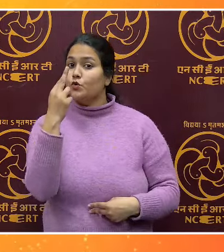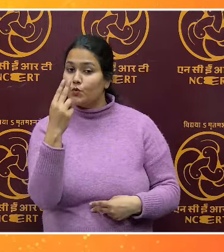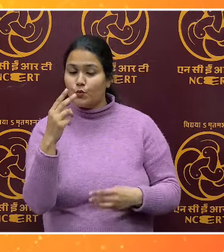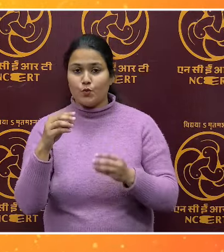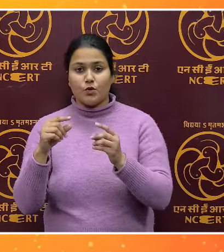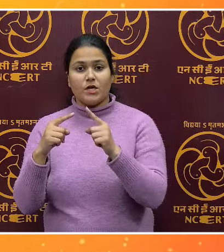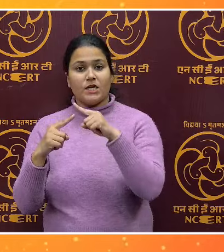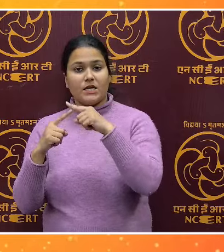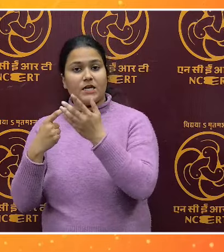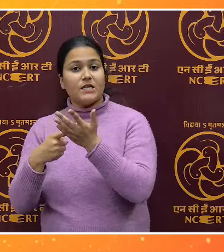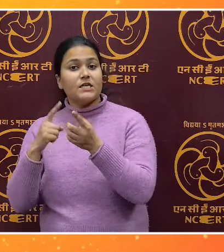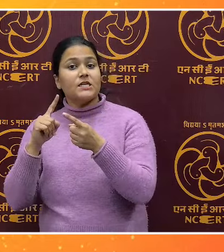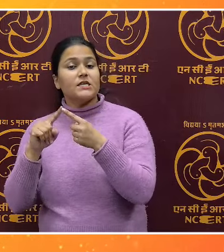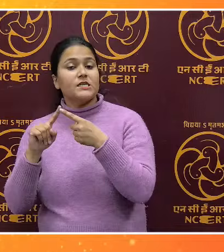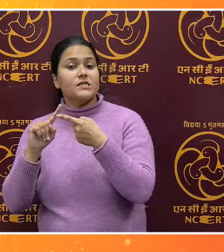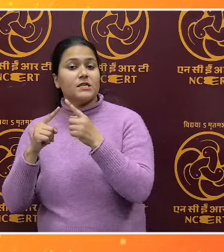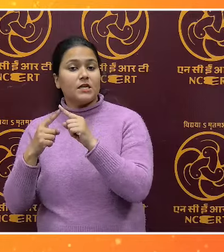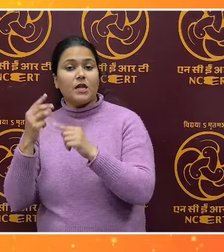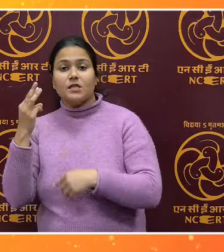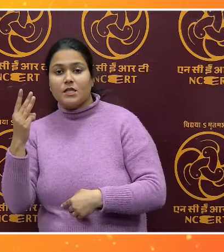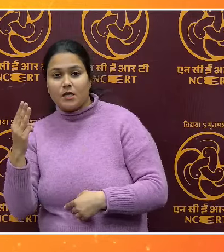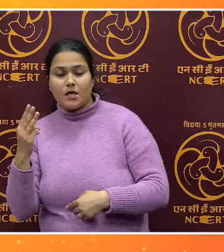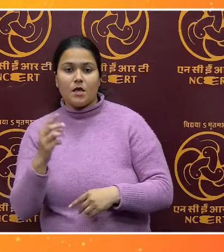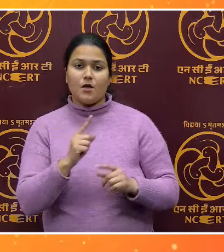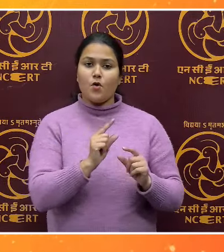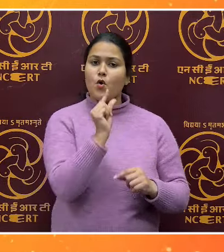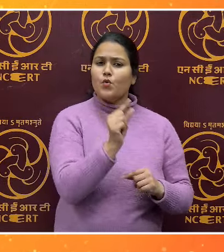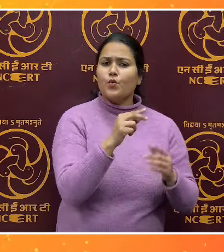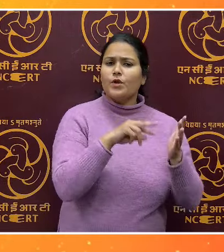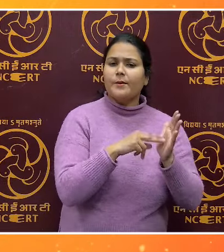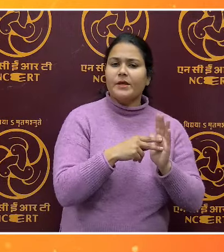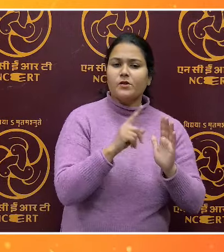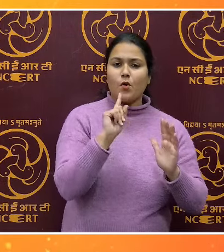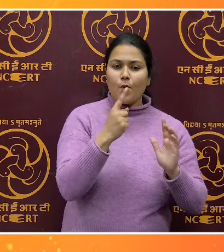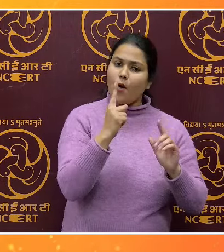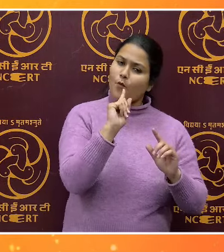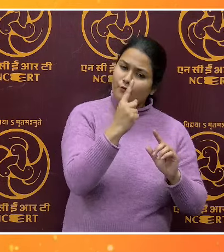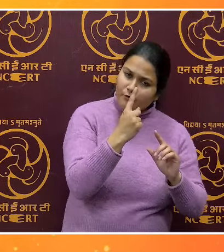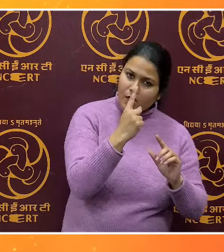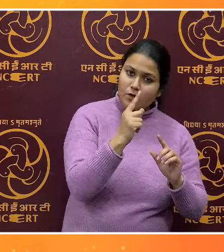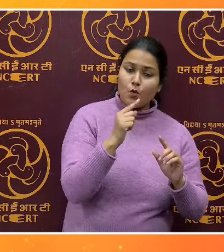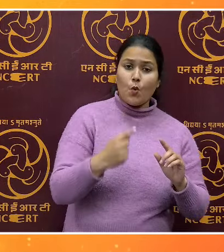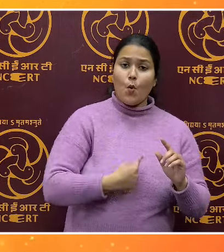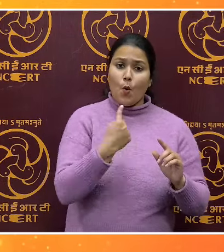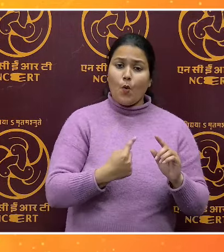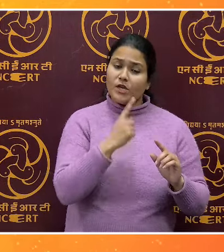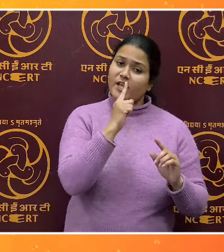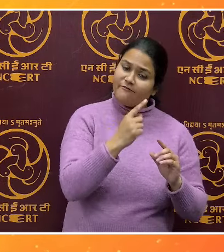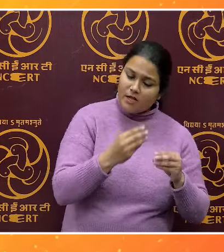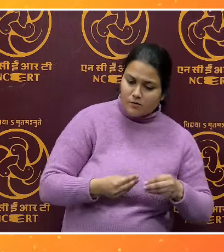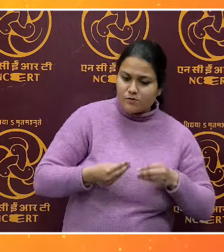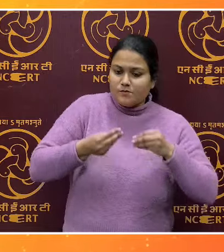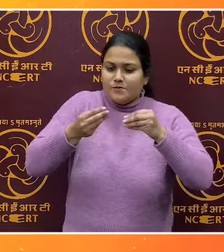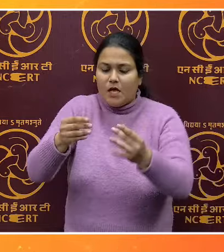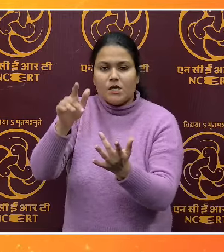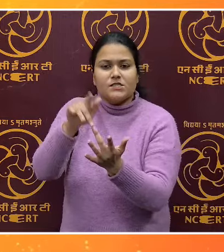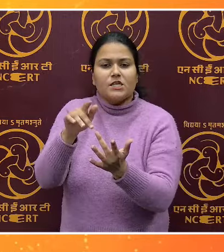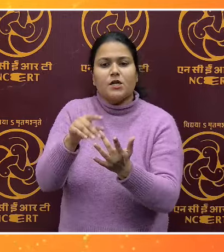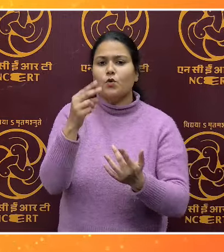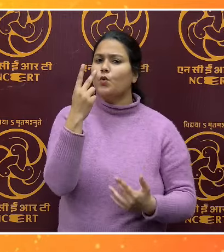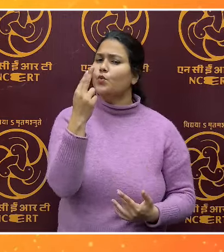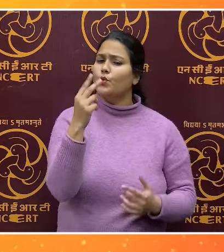is a ligand which has one donor site. It will give 2 electrons to the central metal